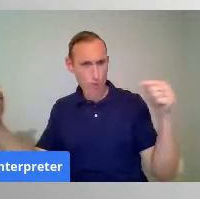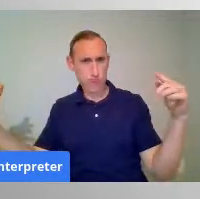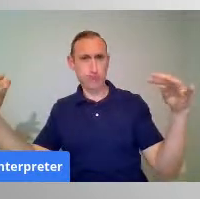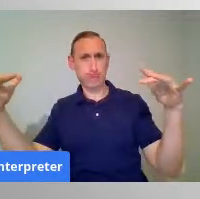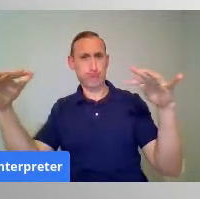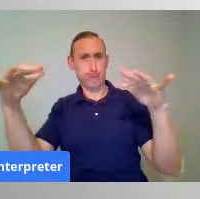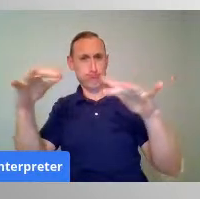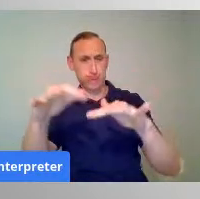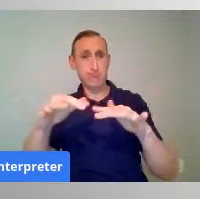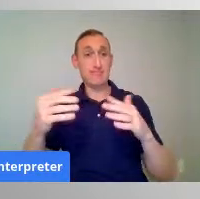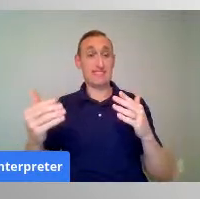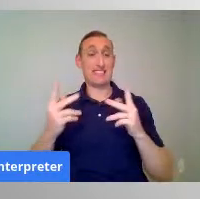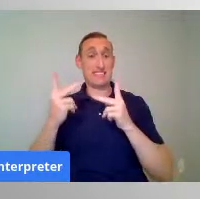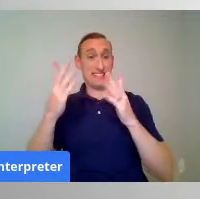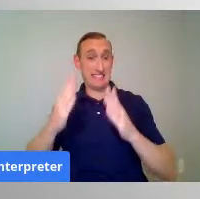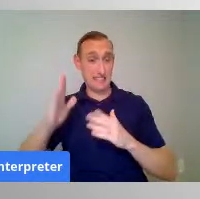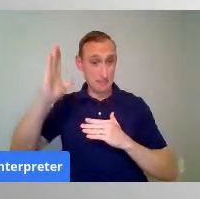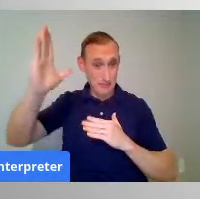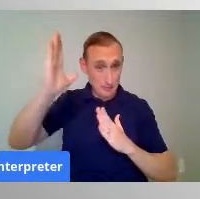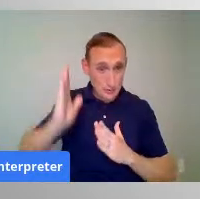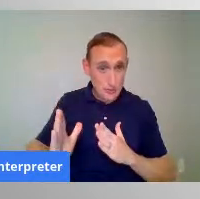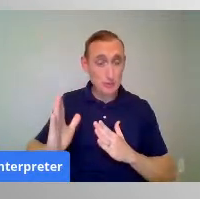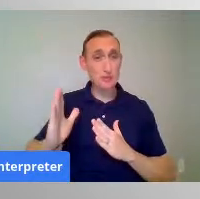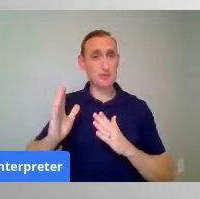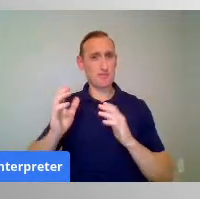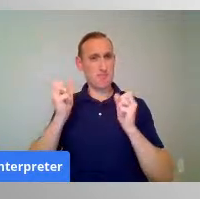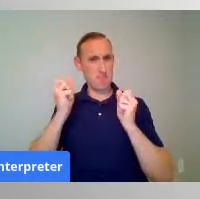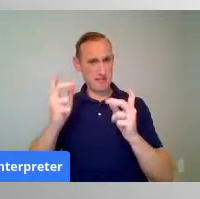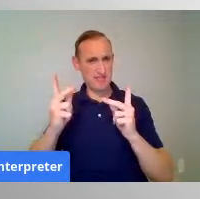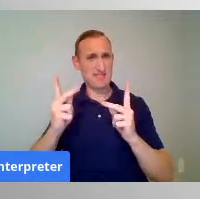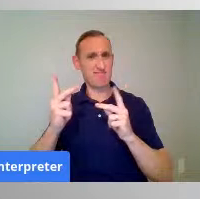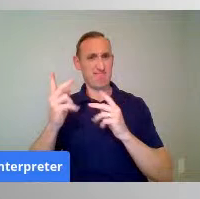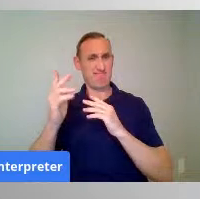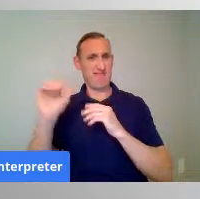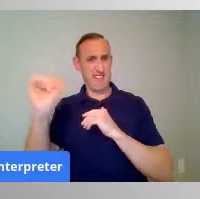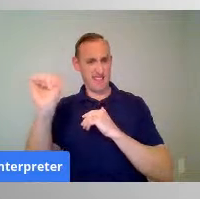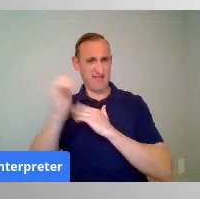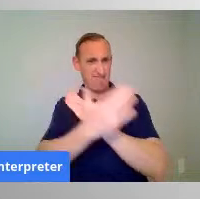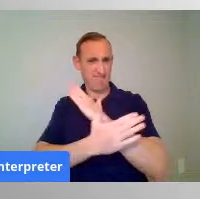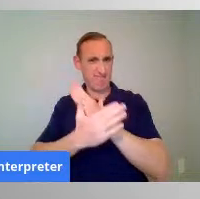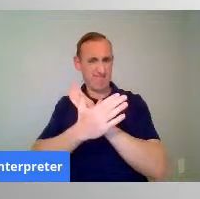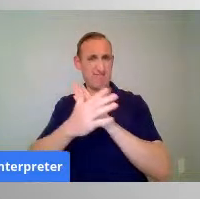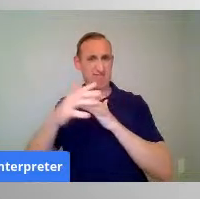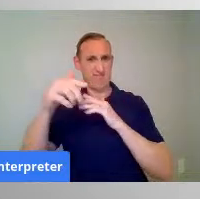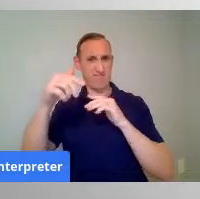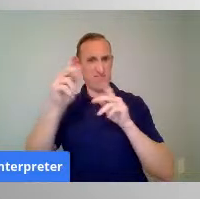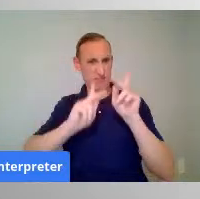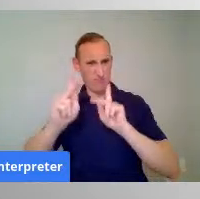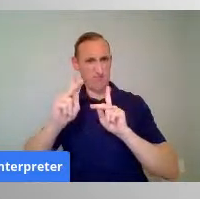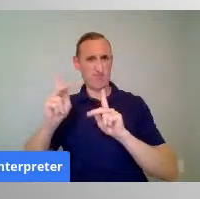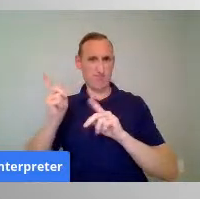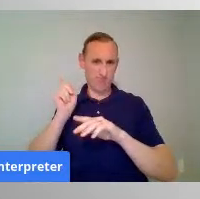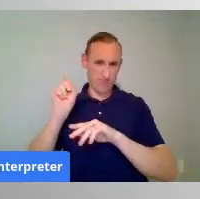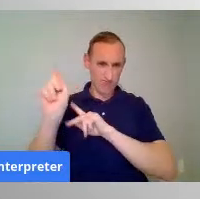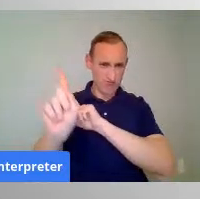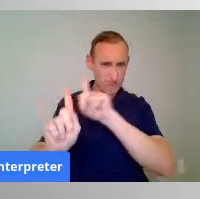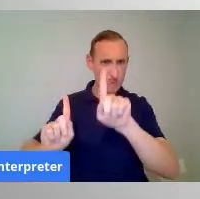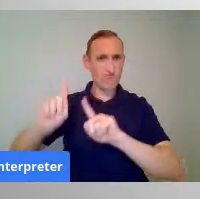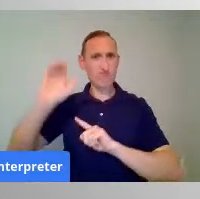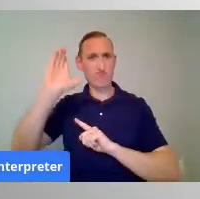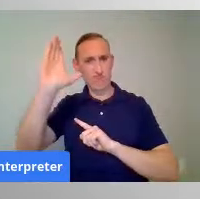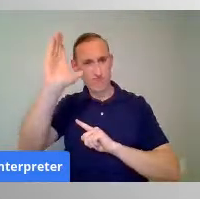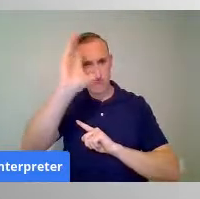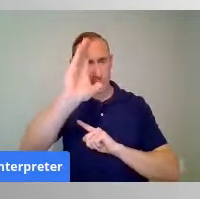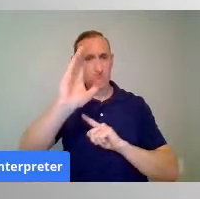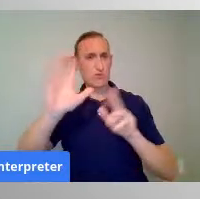of UGA athletes volunteered to come out and talk about their experience and the importance of being in school, and then stick